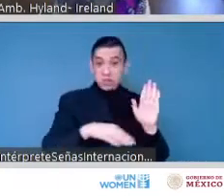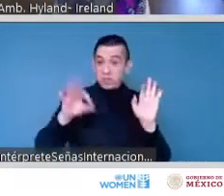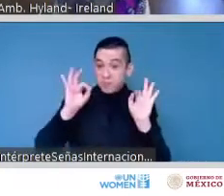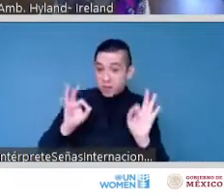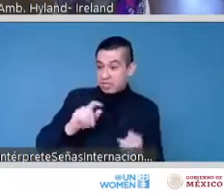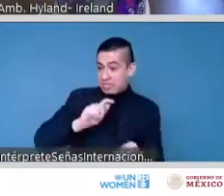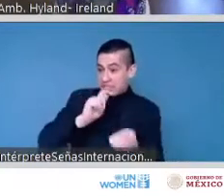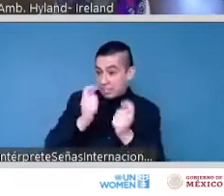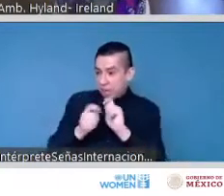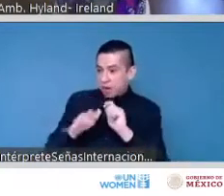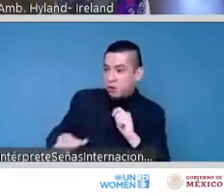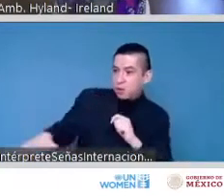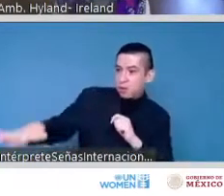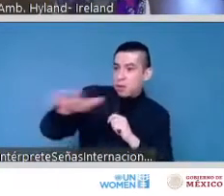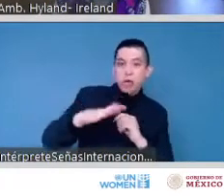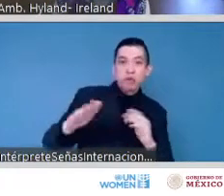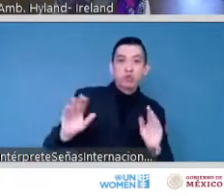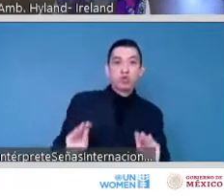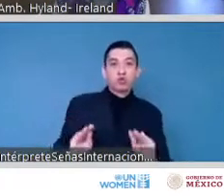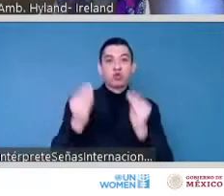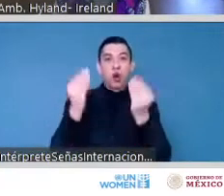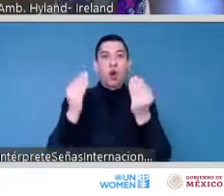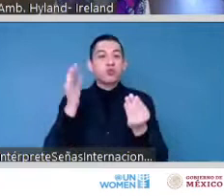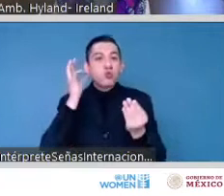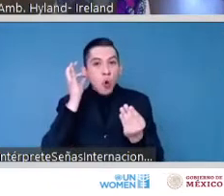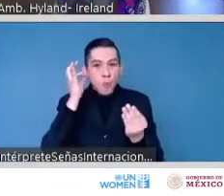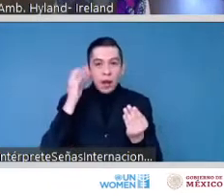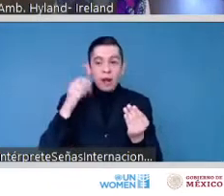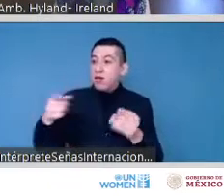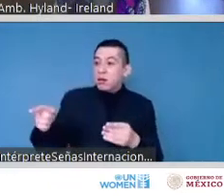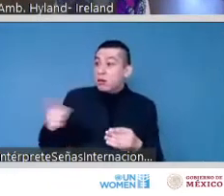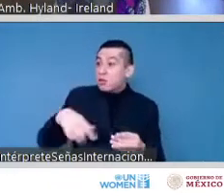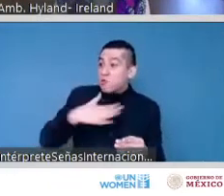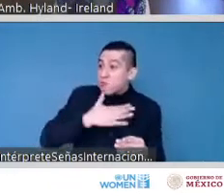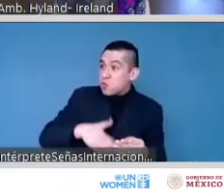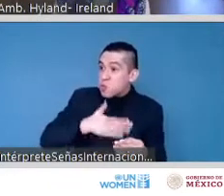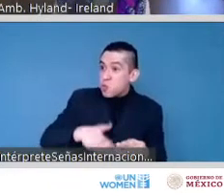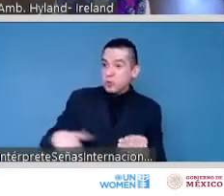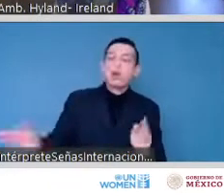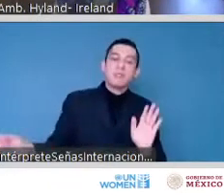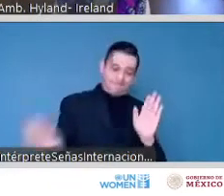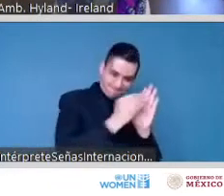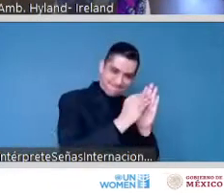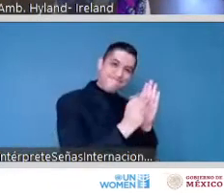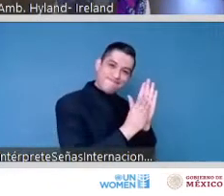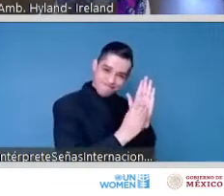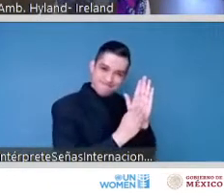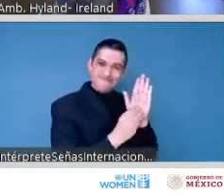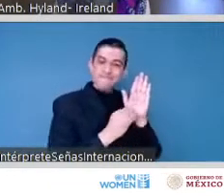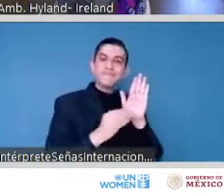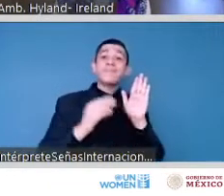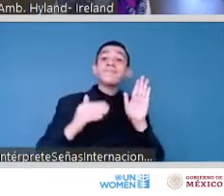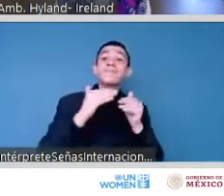building accountability in line with what Madame Diop described, and accountability specifically to Parliament. So as